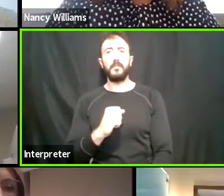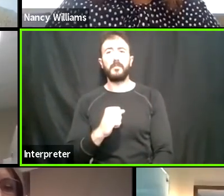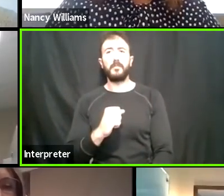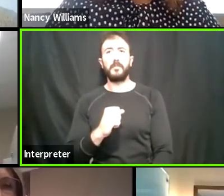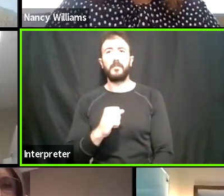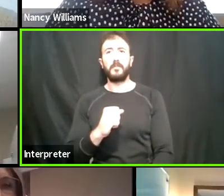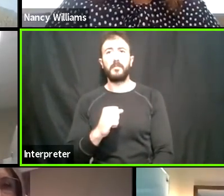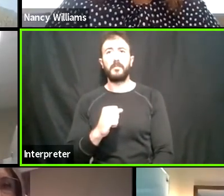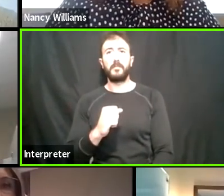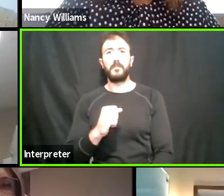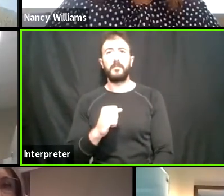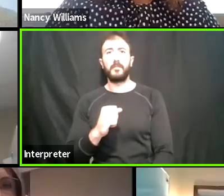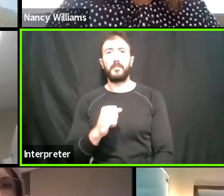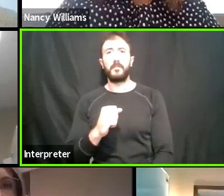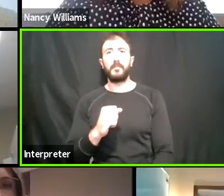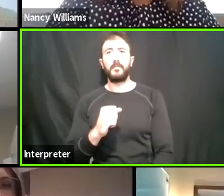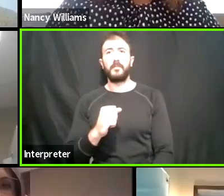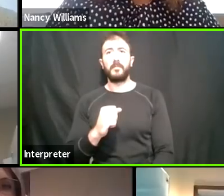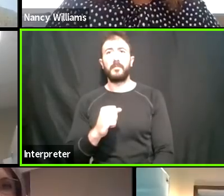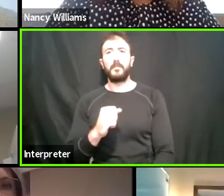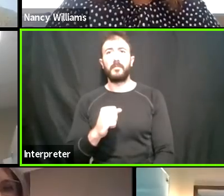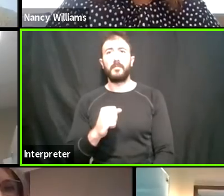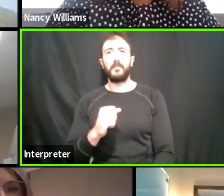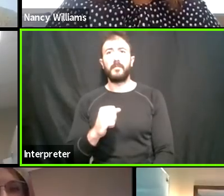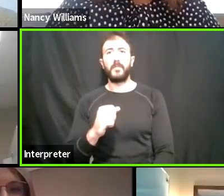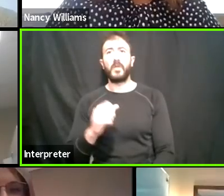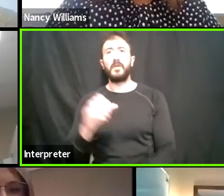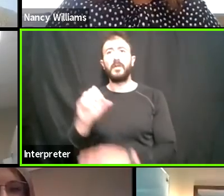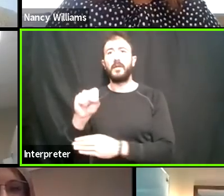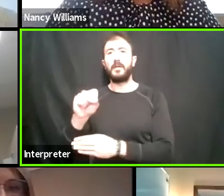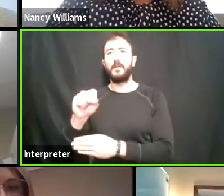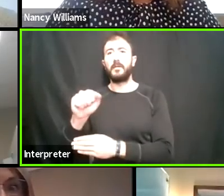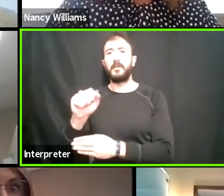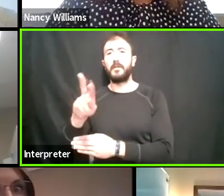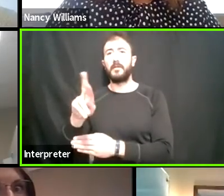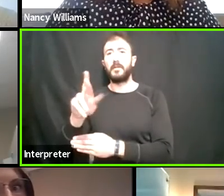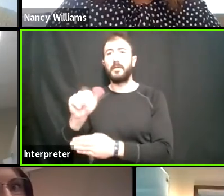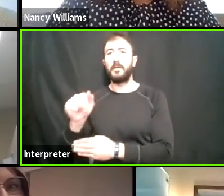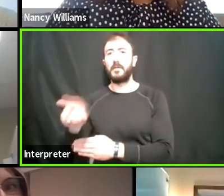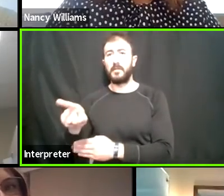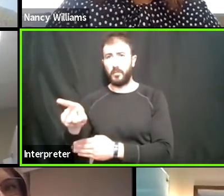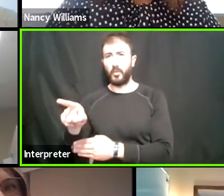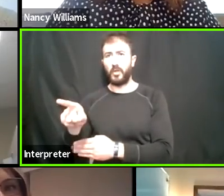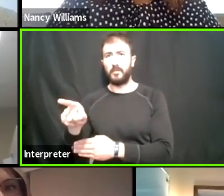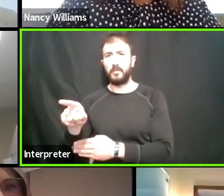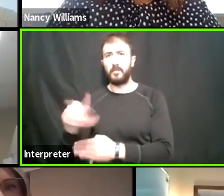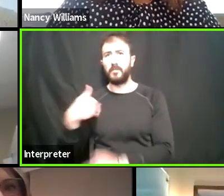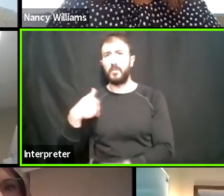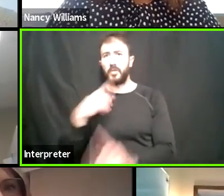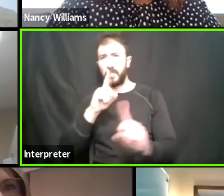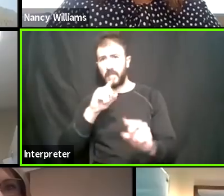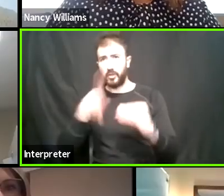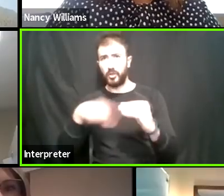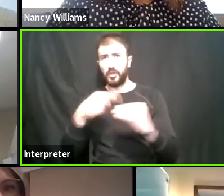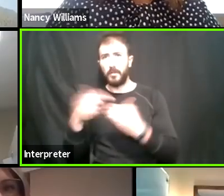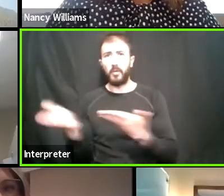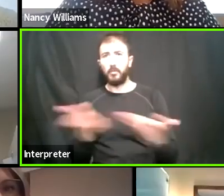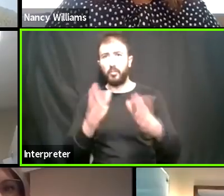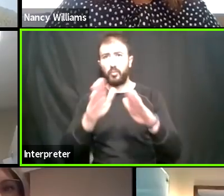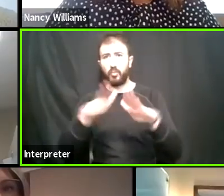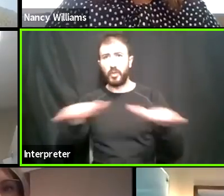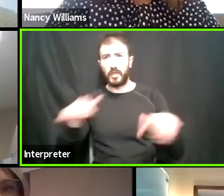and I will, I guess, defer to Sabra around bringing kids to work, but you would want the students or the children